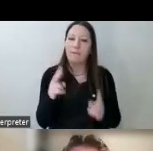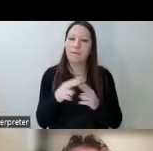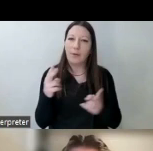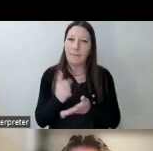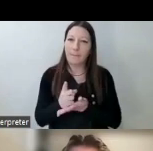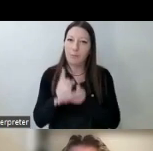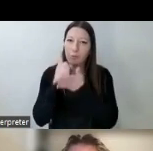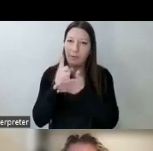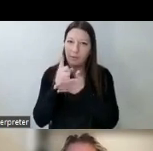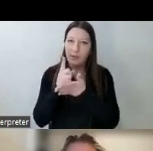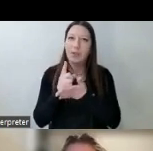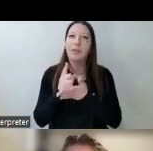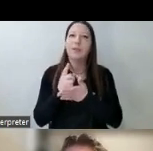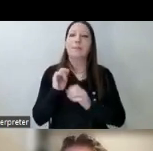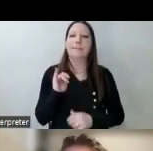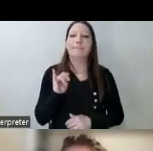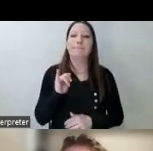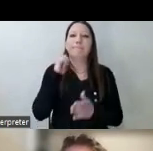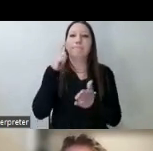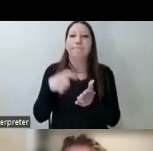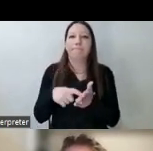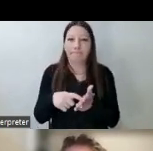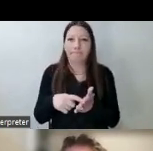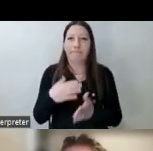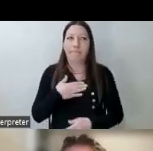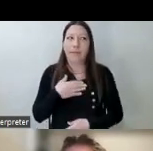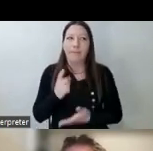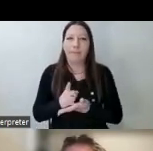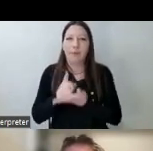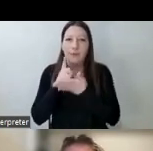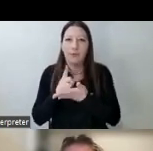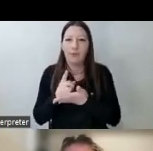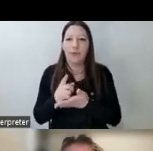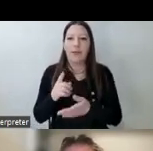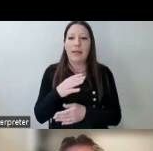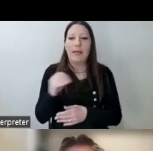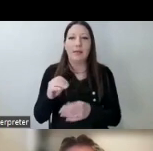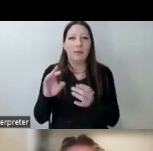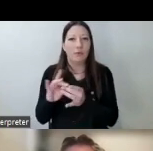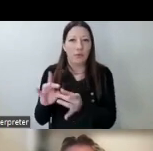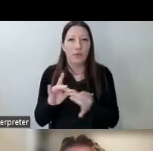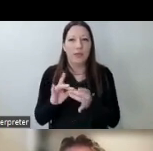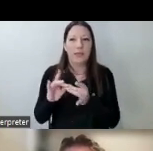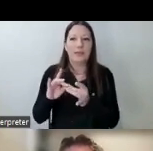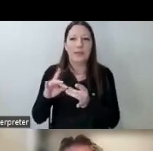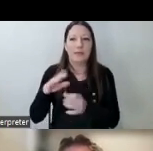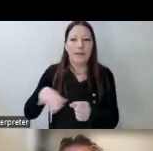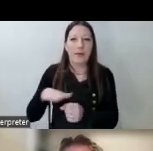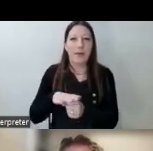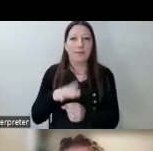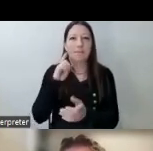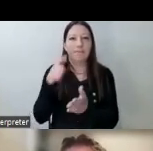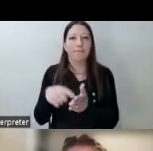with this area and the stories that stem from it must coincide with the acknowledgement that my presence there is evidence of